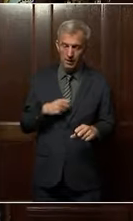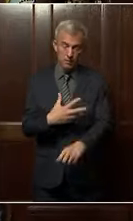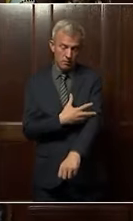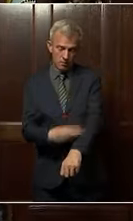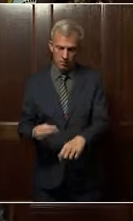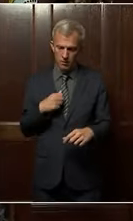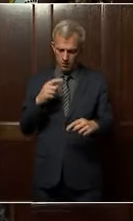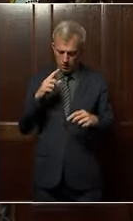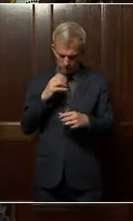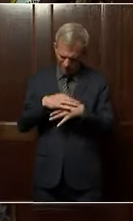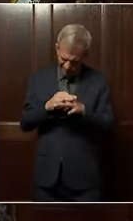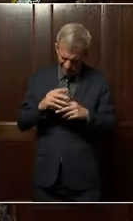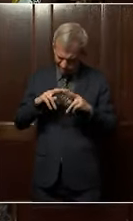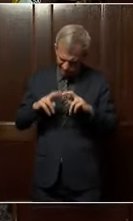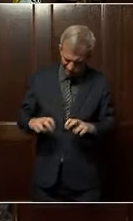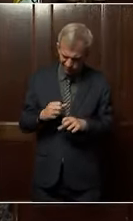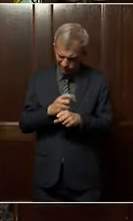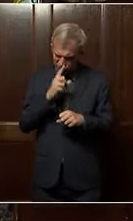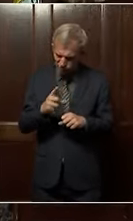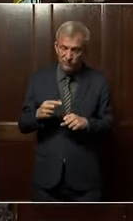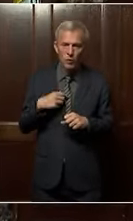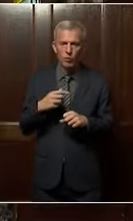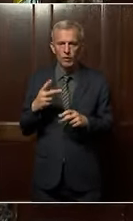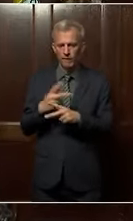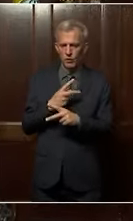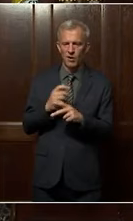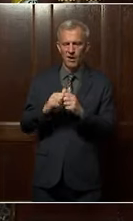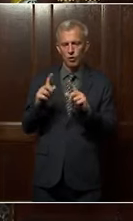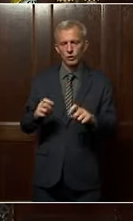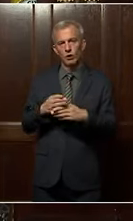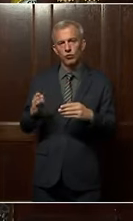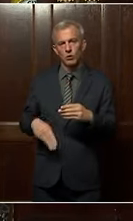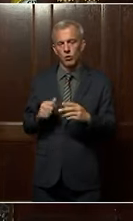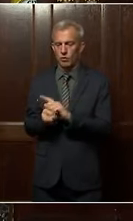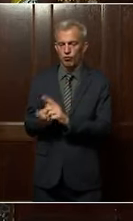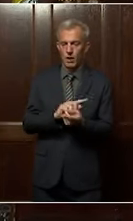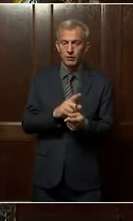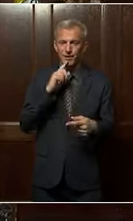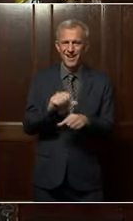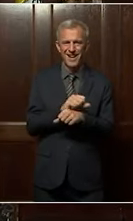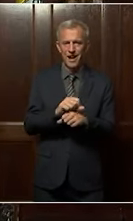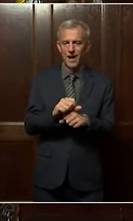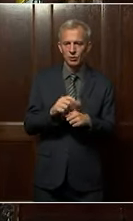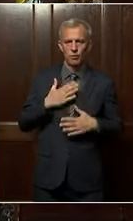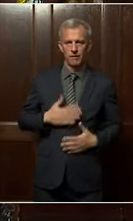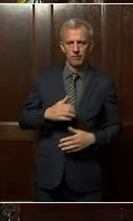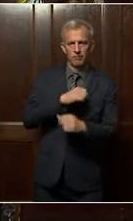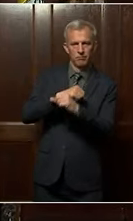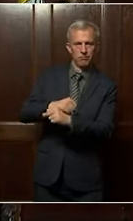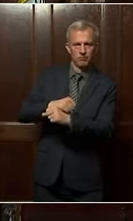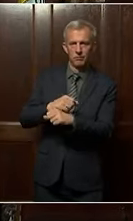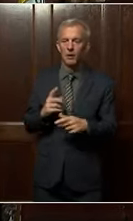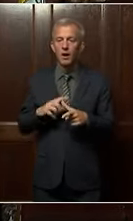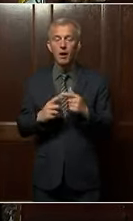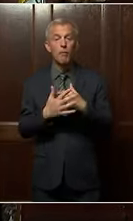and test results translate into how test results might translate into actual immunity. And blood tests might give us critical information like